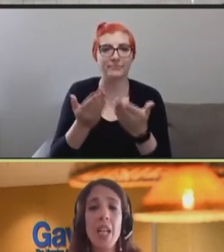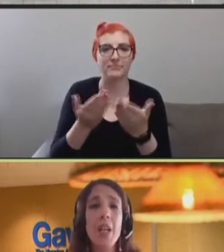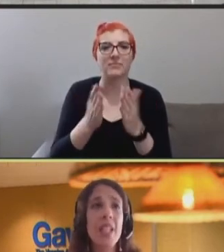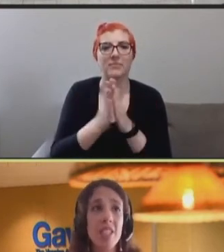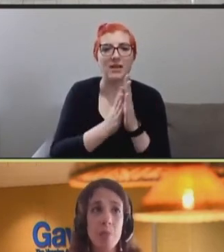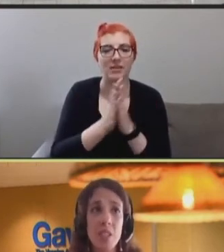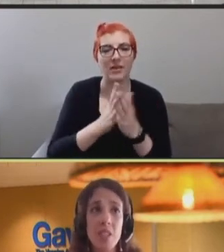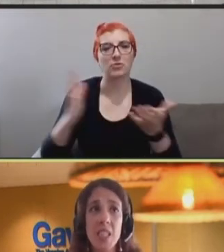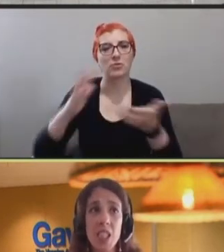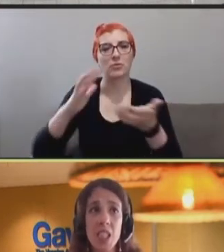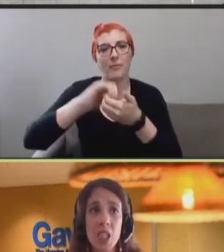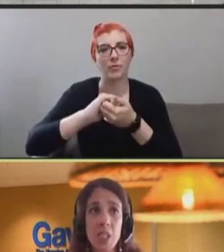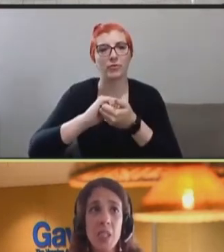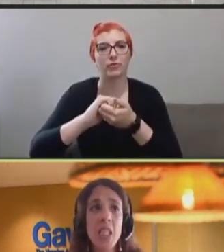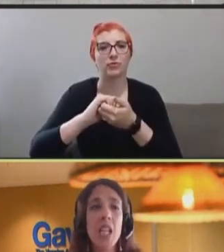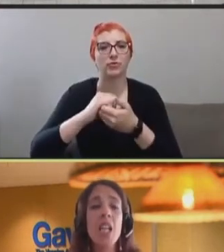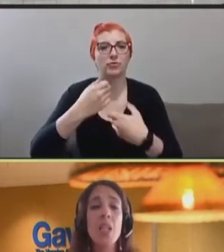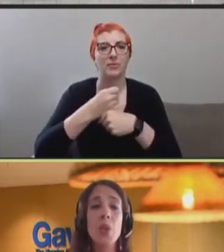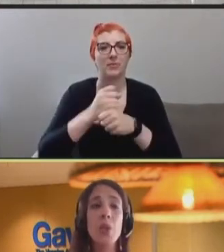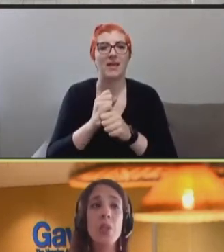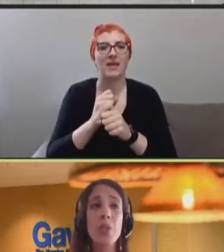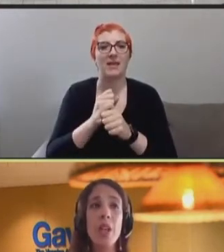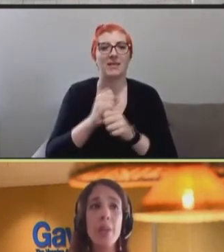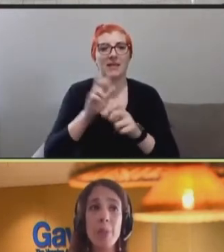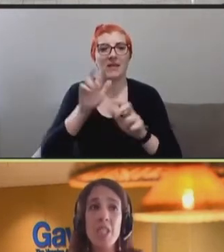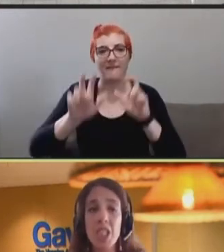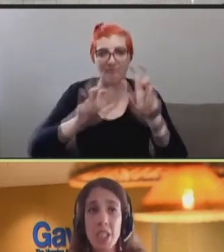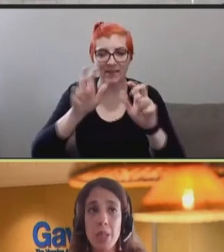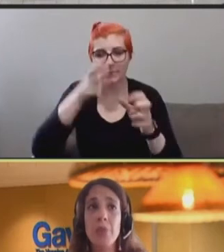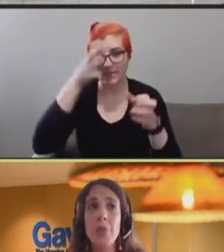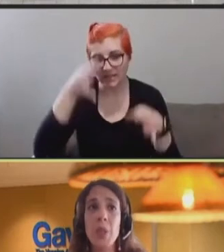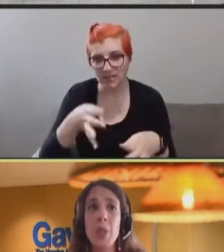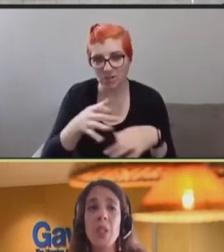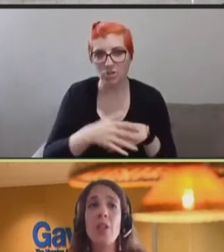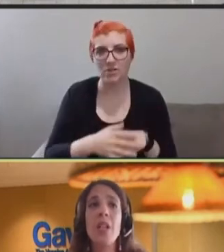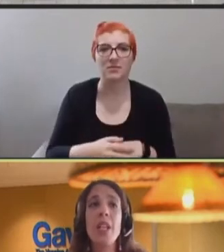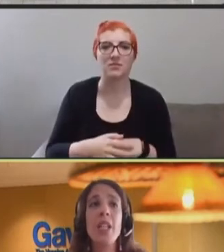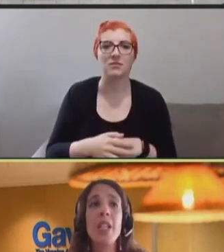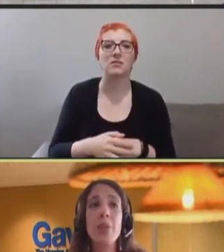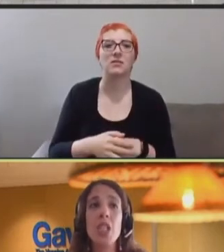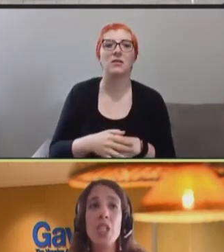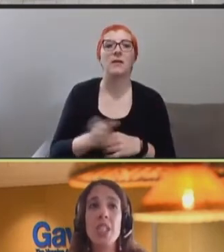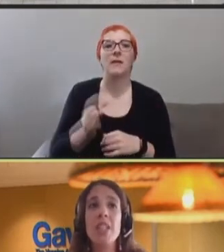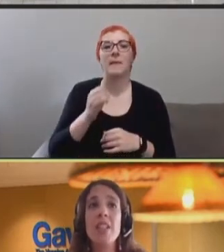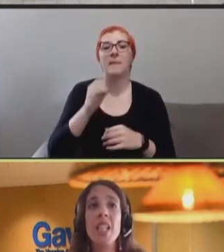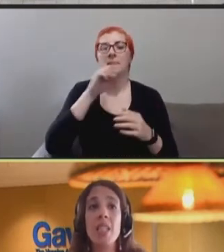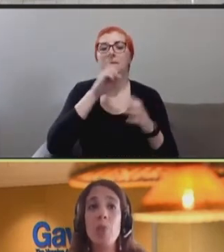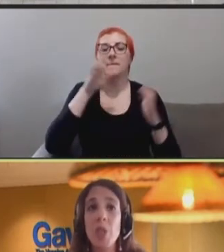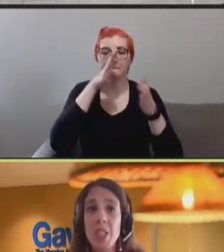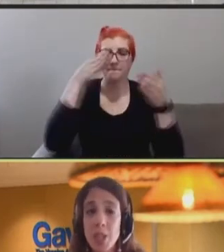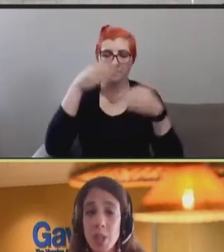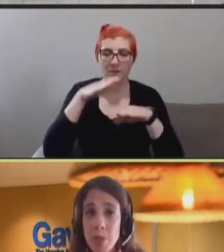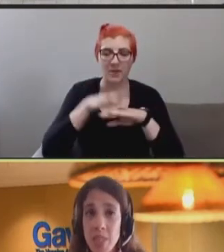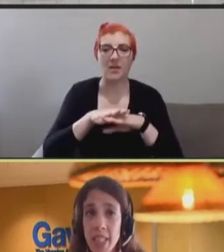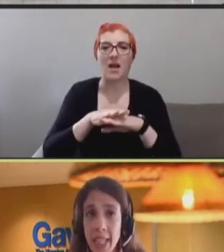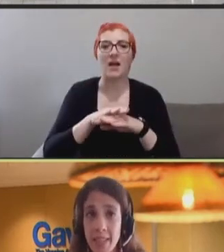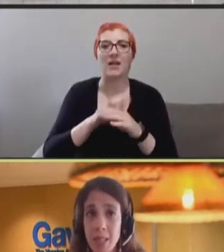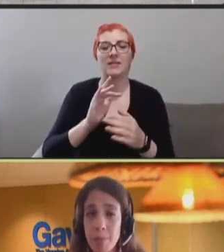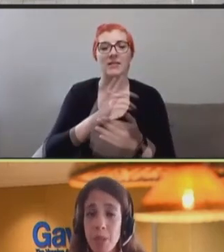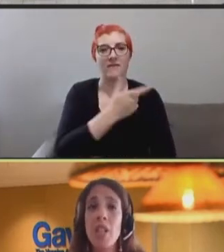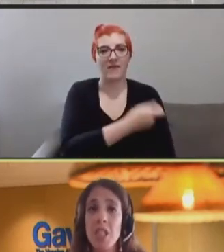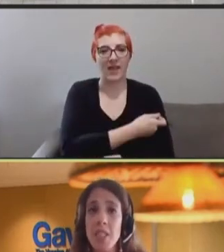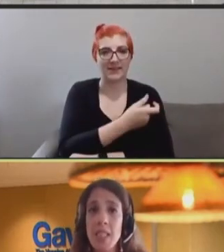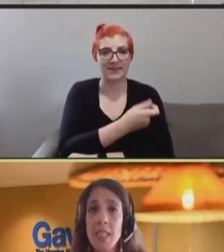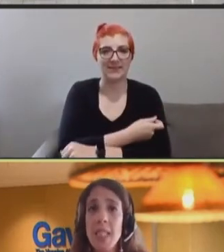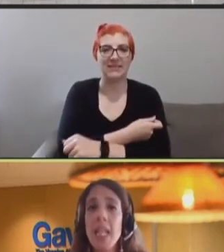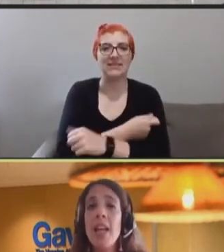make investment decisions. So the VIPS initiative focuses on innovations in vaccine product attributes that can